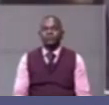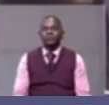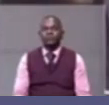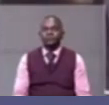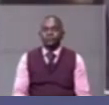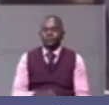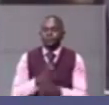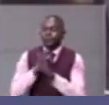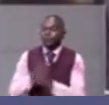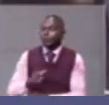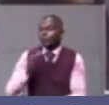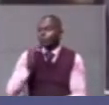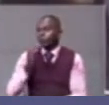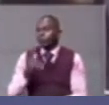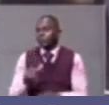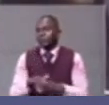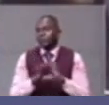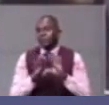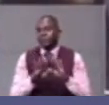Right Honourable Speaker and colleagues,